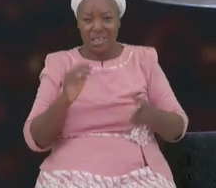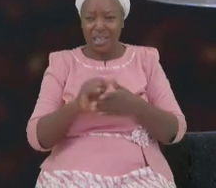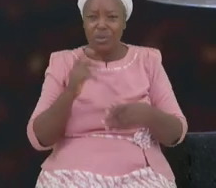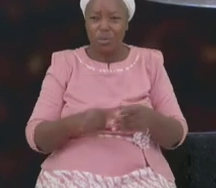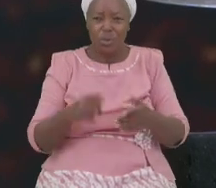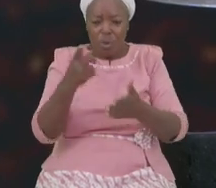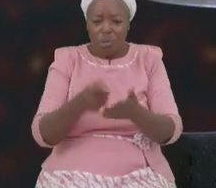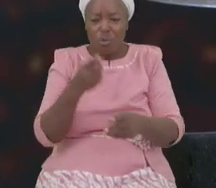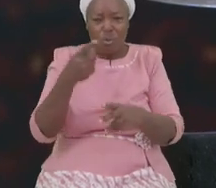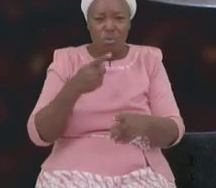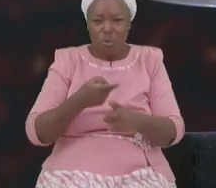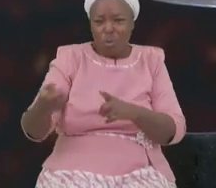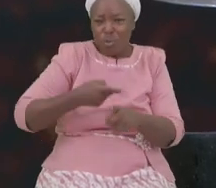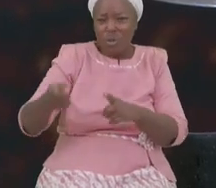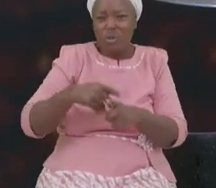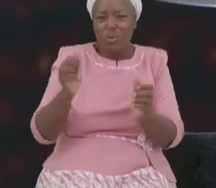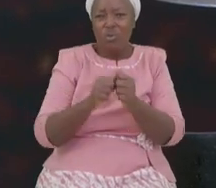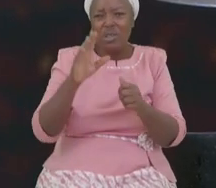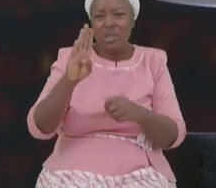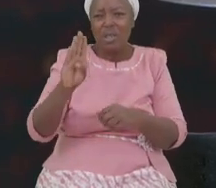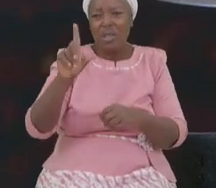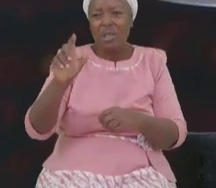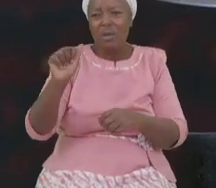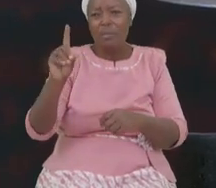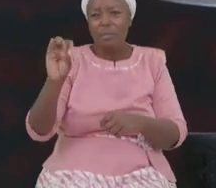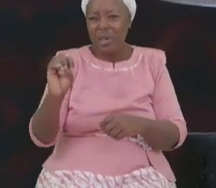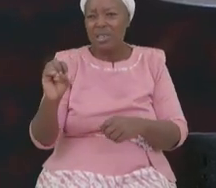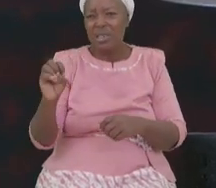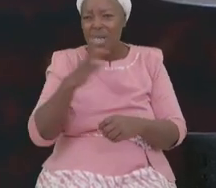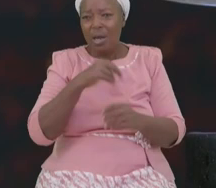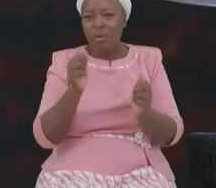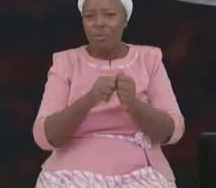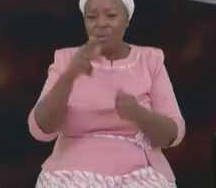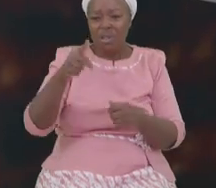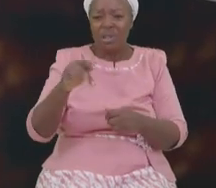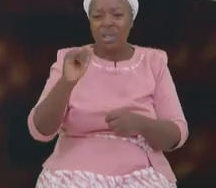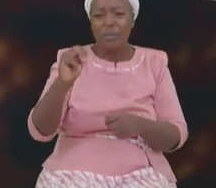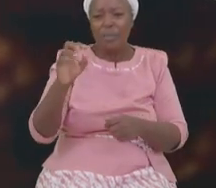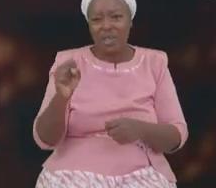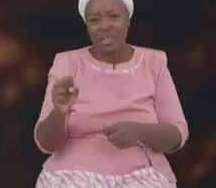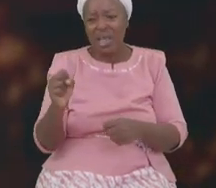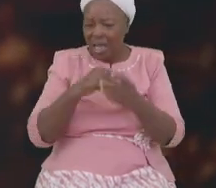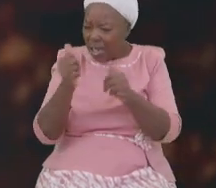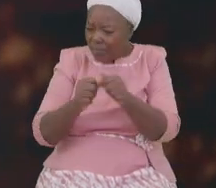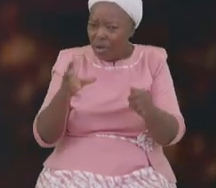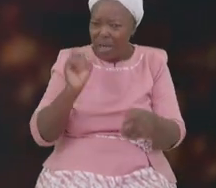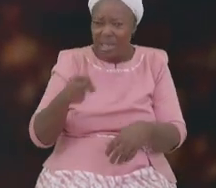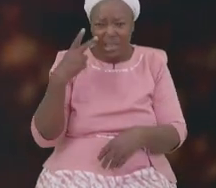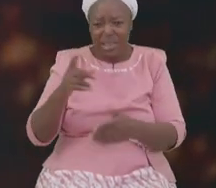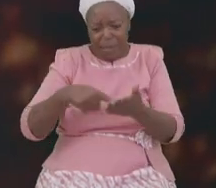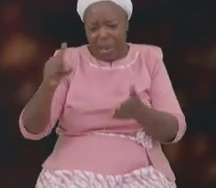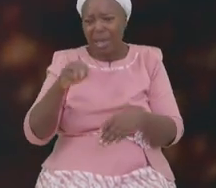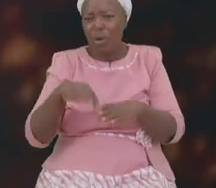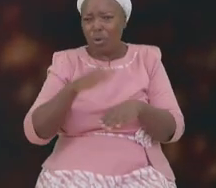blade, and will be pinching them with pins. And everybody could see the mark. They